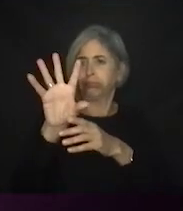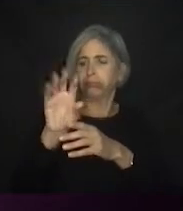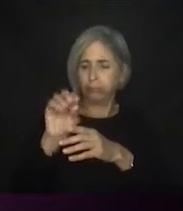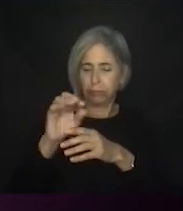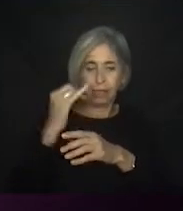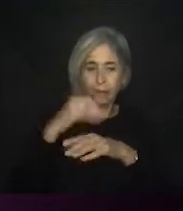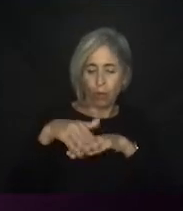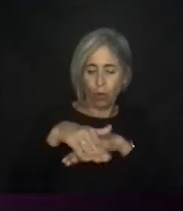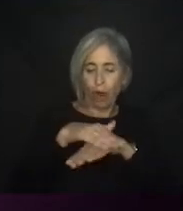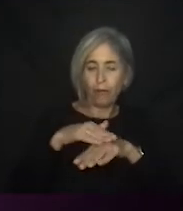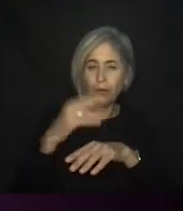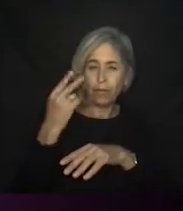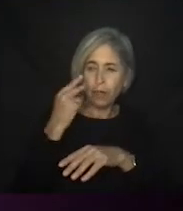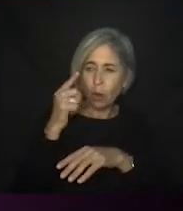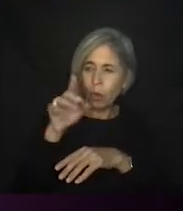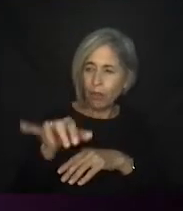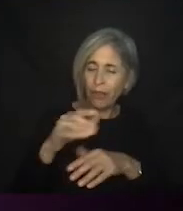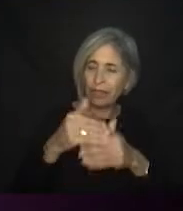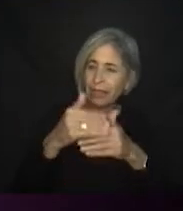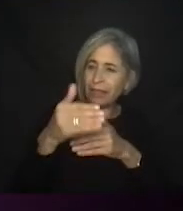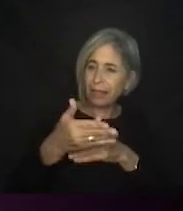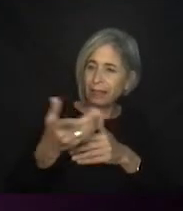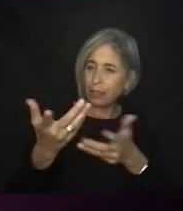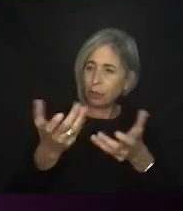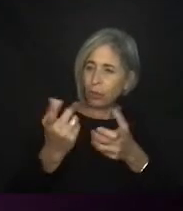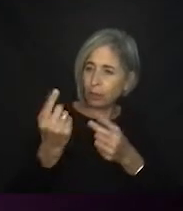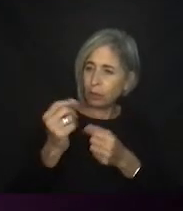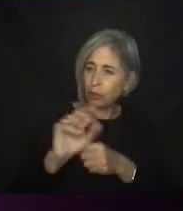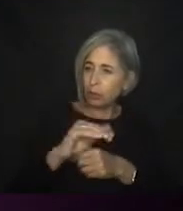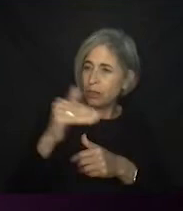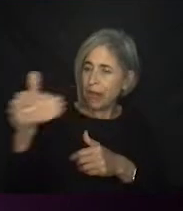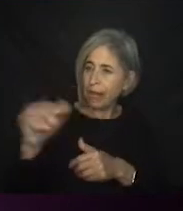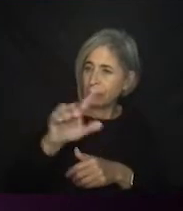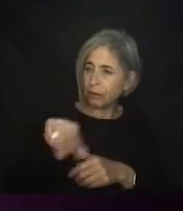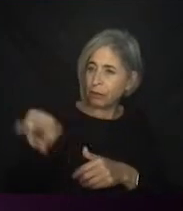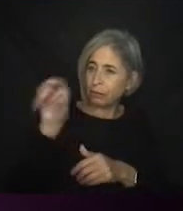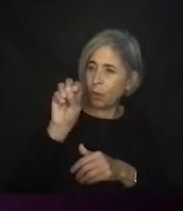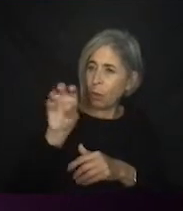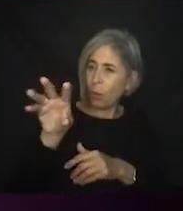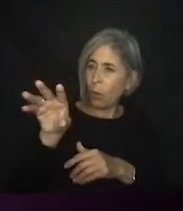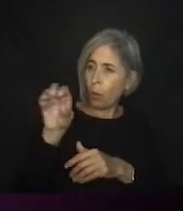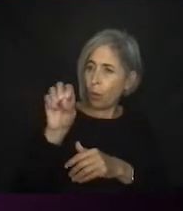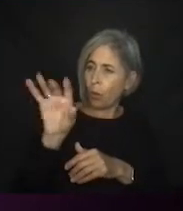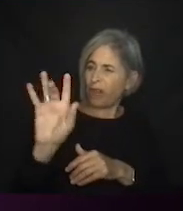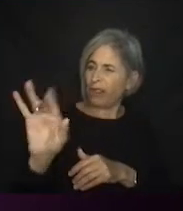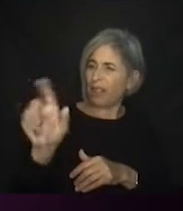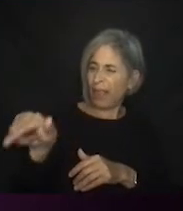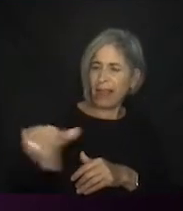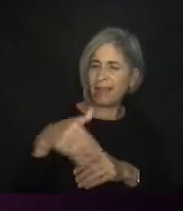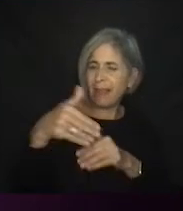whenever someone hovers on it, so they know that this is the next thing you want them to do and how to continue on their journey.